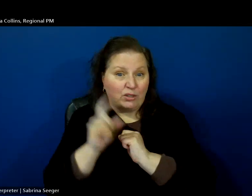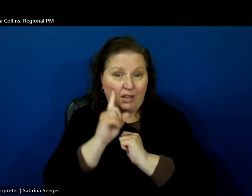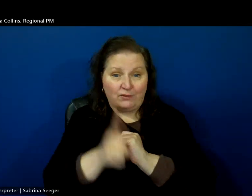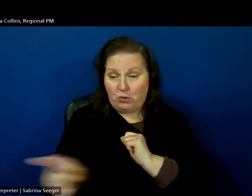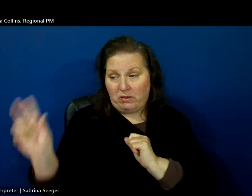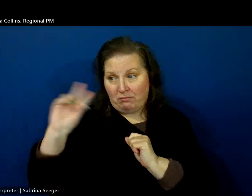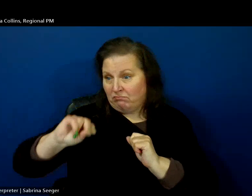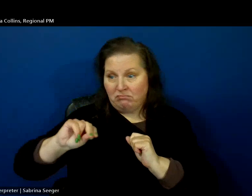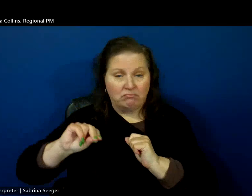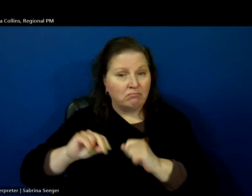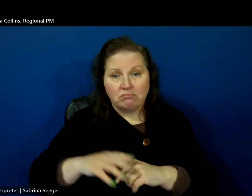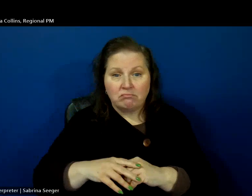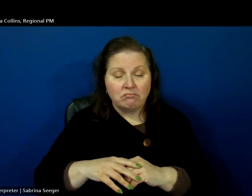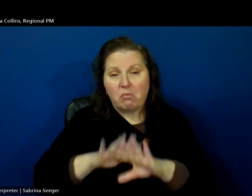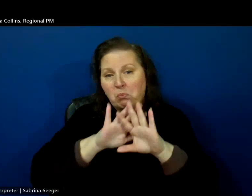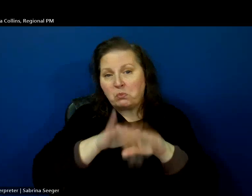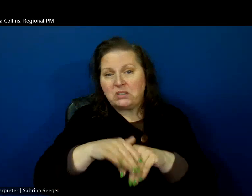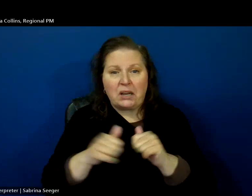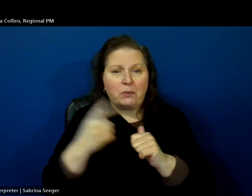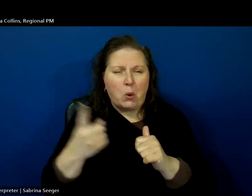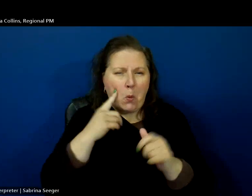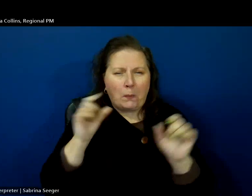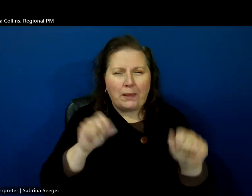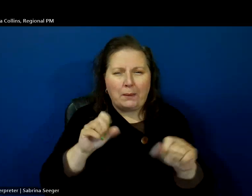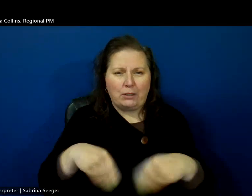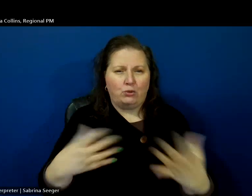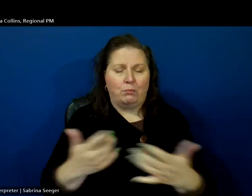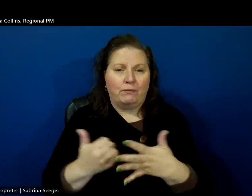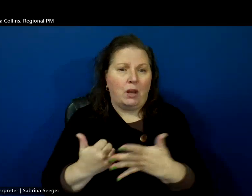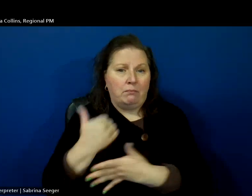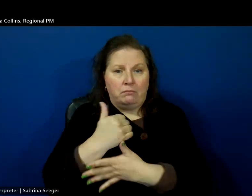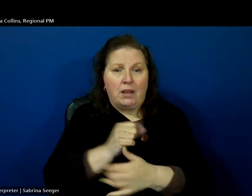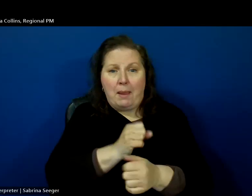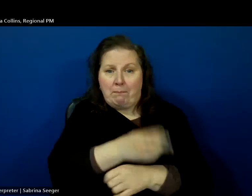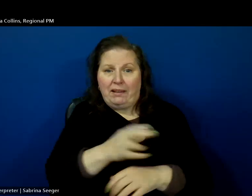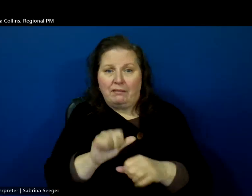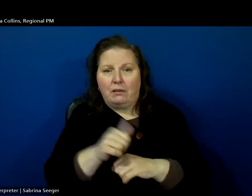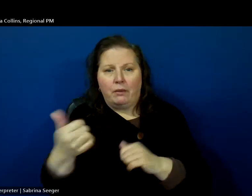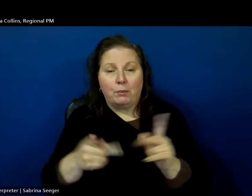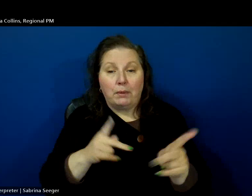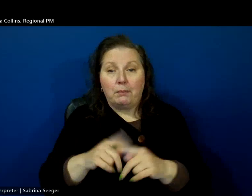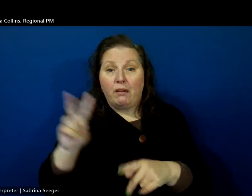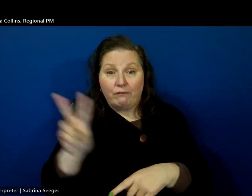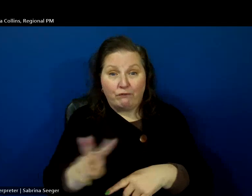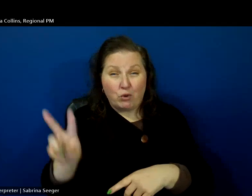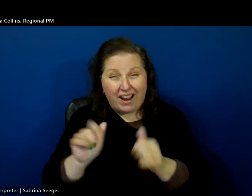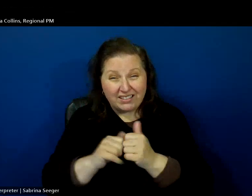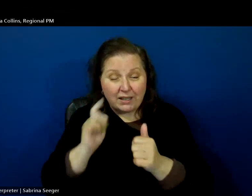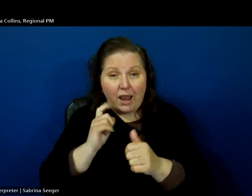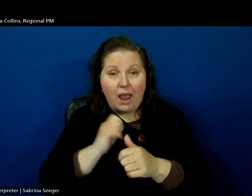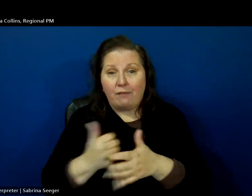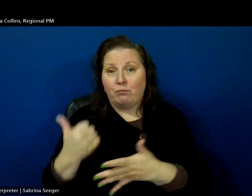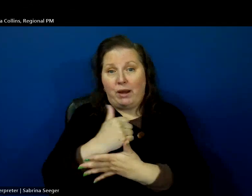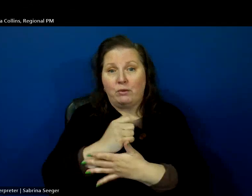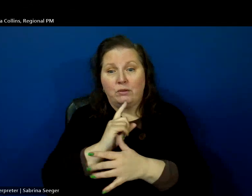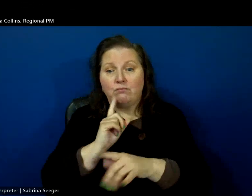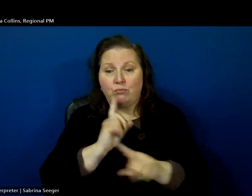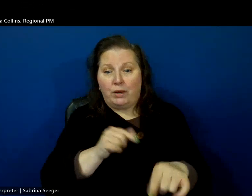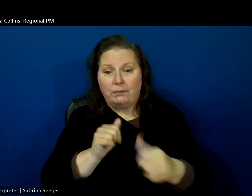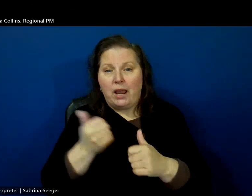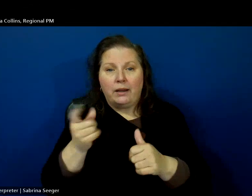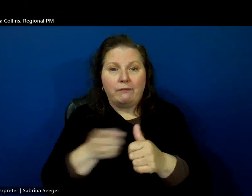in this, pretending that they're the only game in town with priority and preemption. No mention that Verizon has priority and preemption, that any first responder can sign